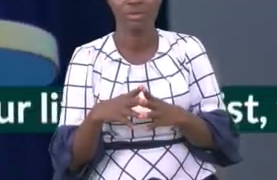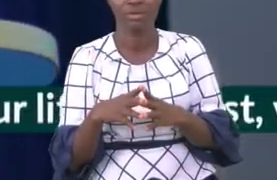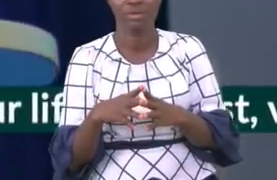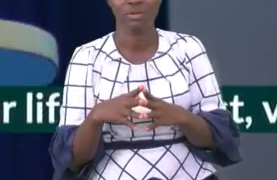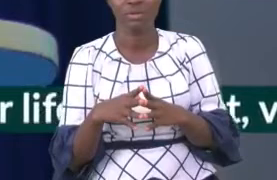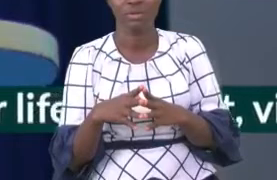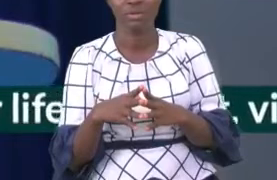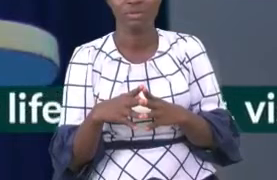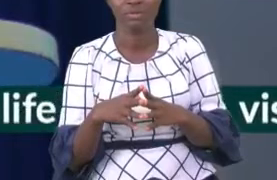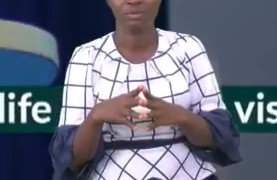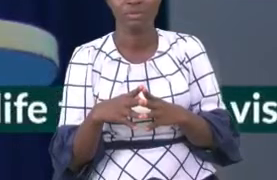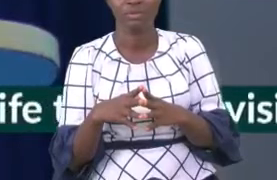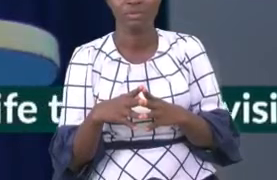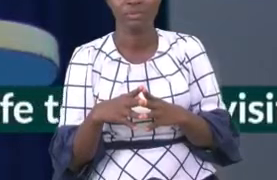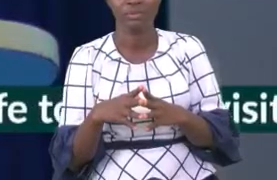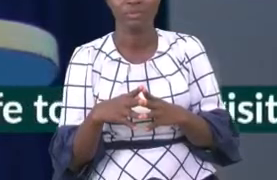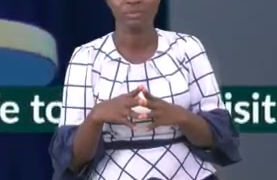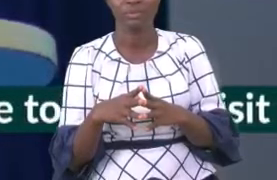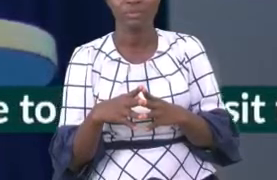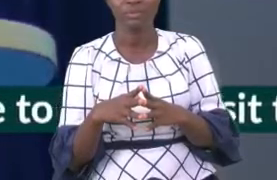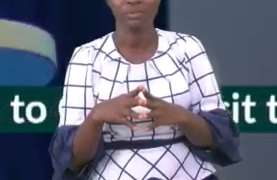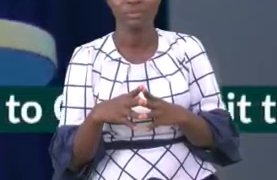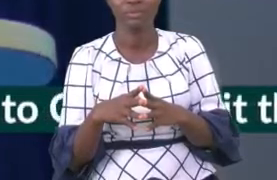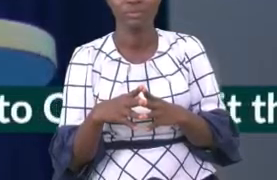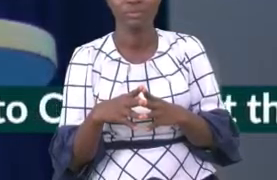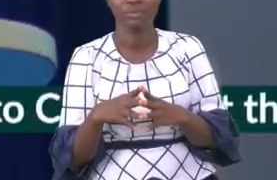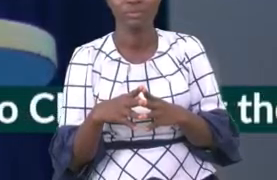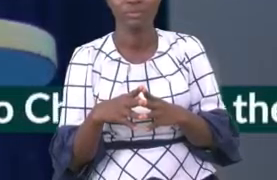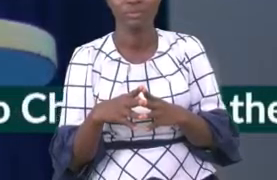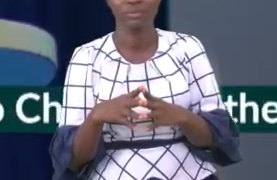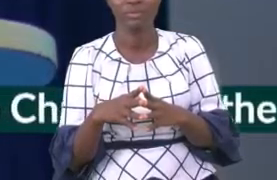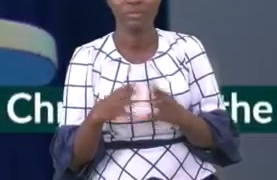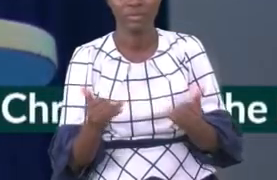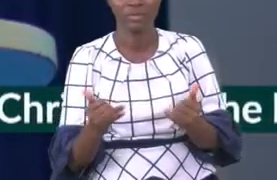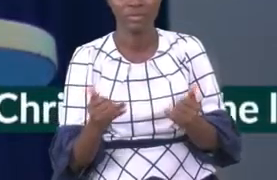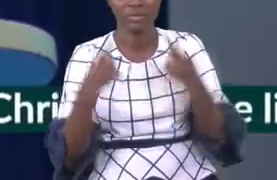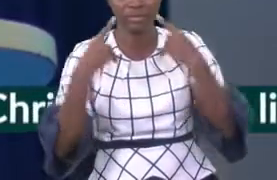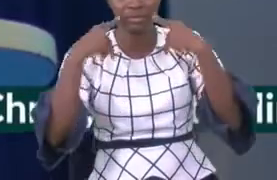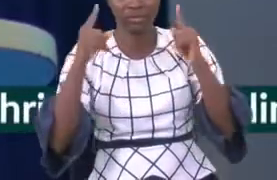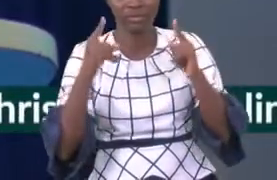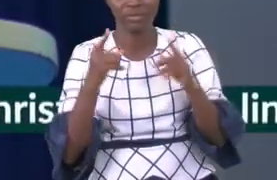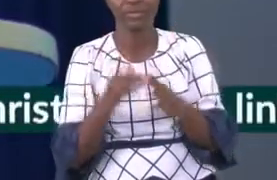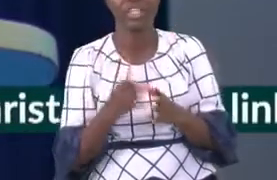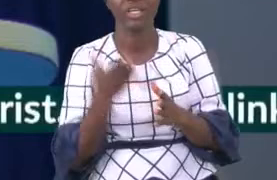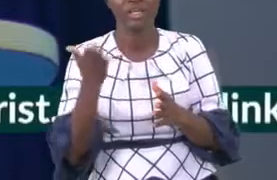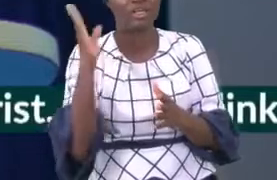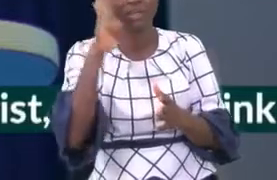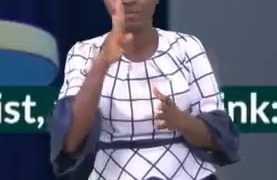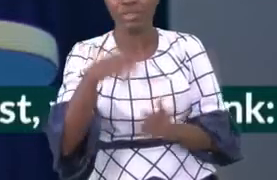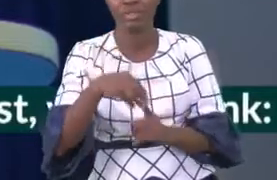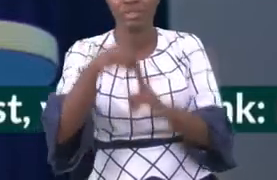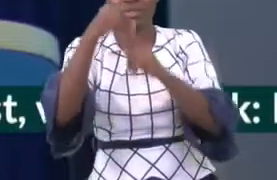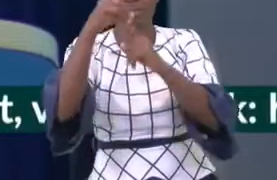There'll be a special meeting. We call it Lunch Hour with Jesus.